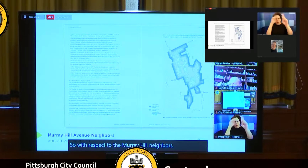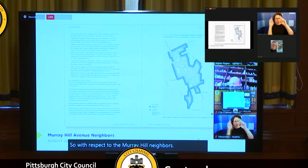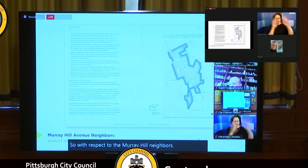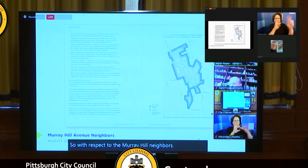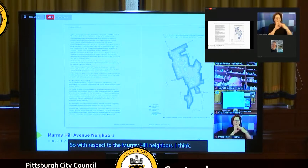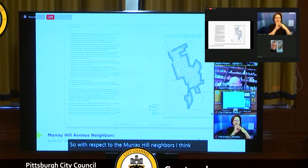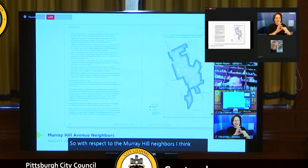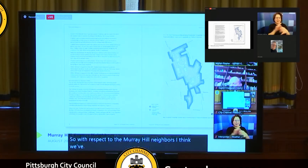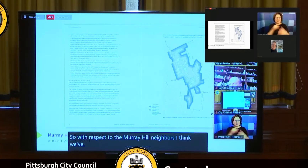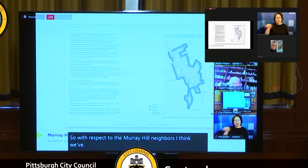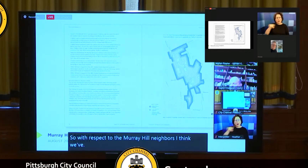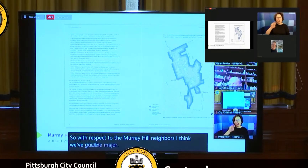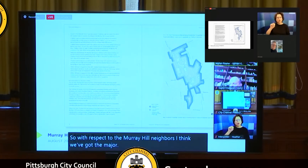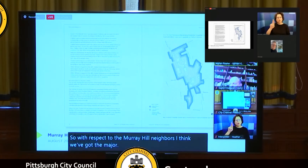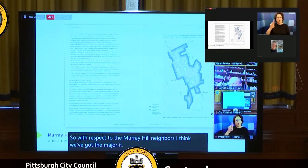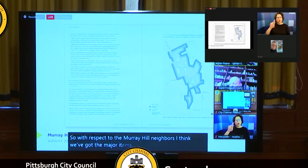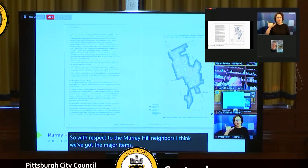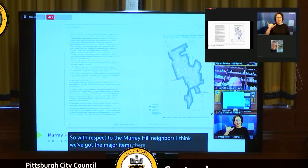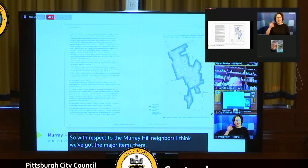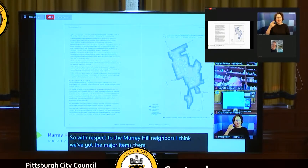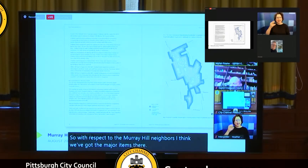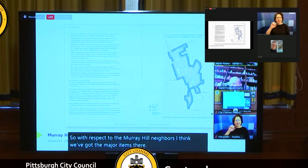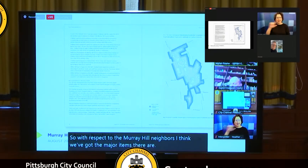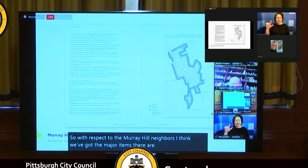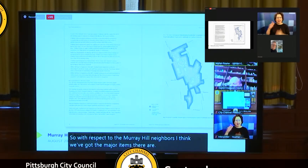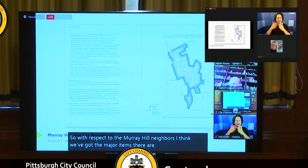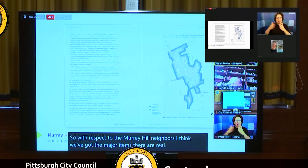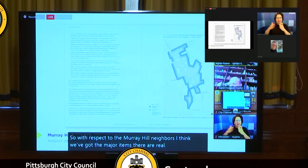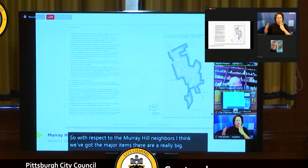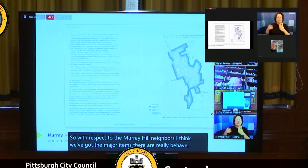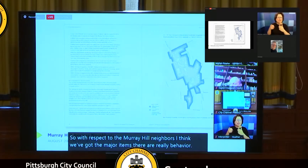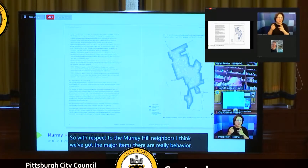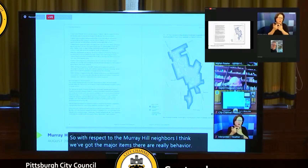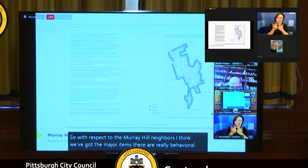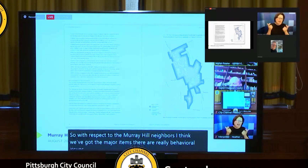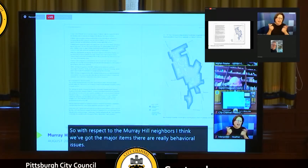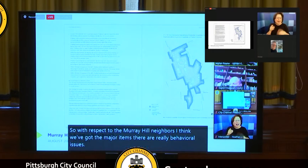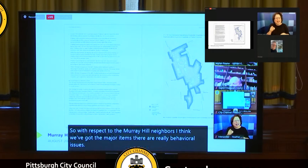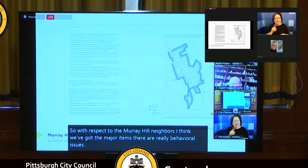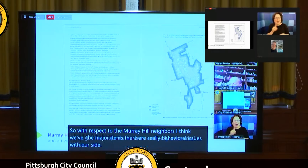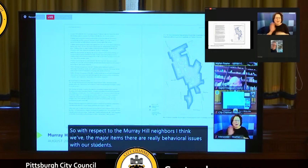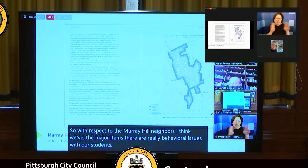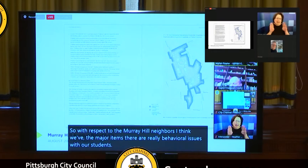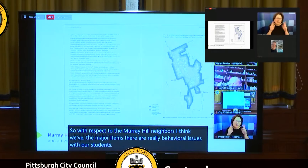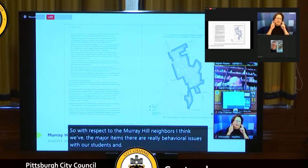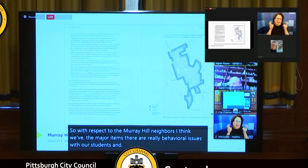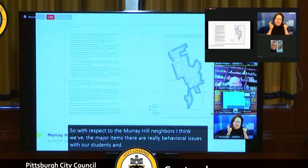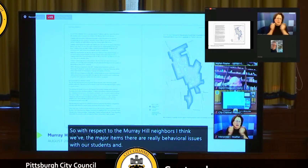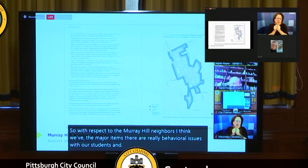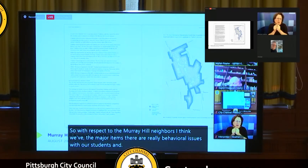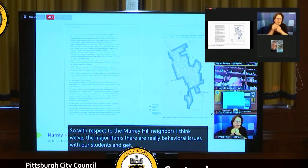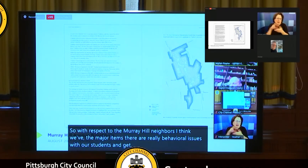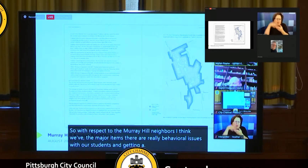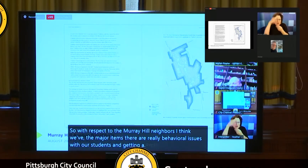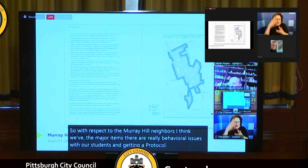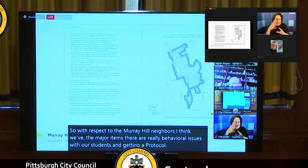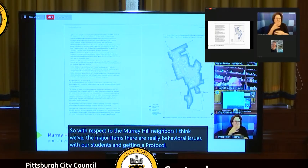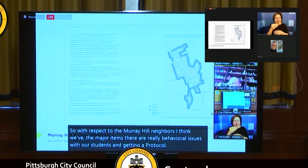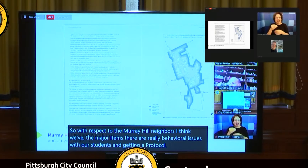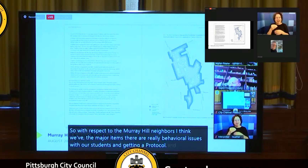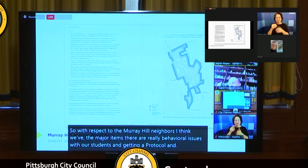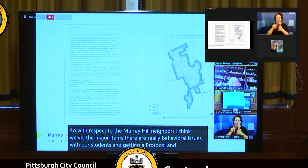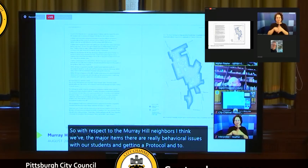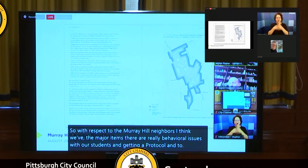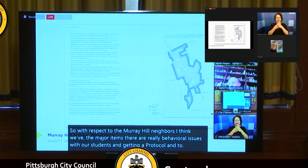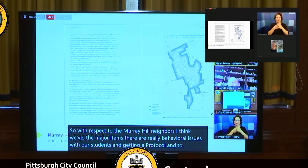think the major items there are really behavioral issues with our students, and getting a protocol to